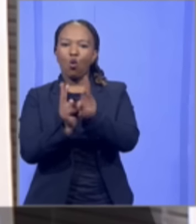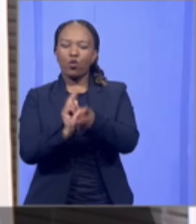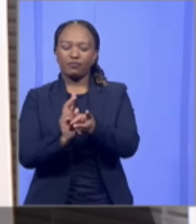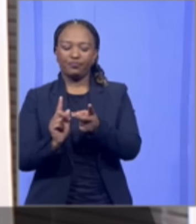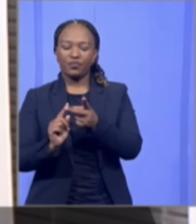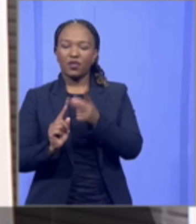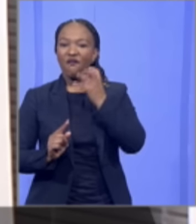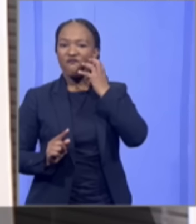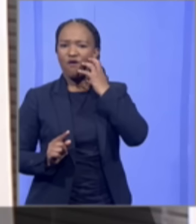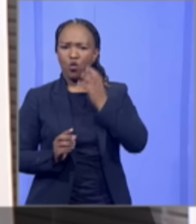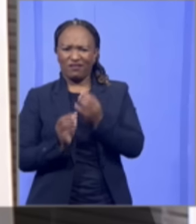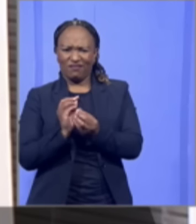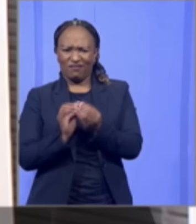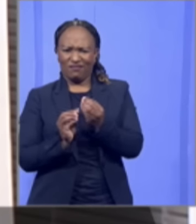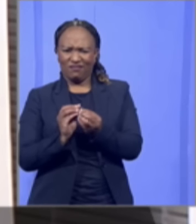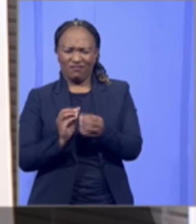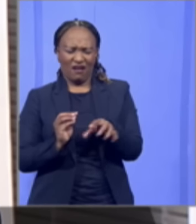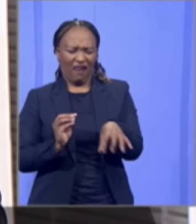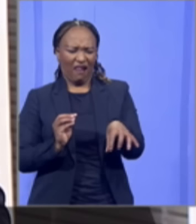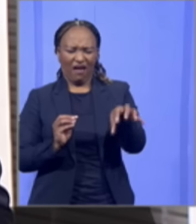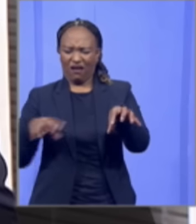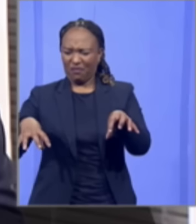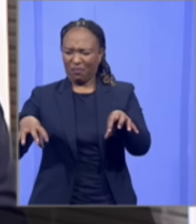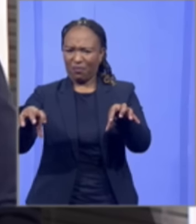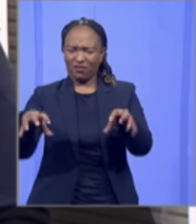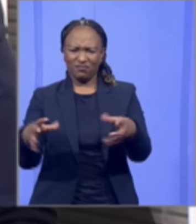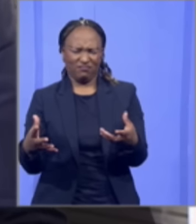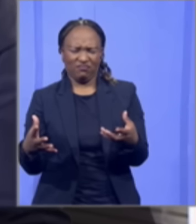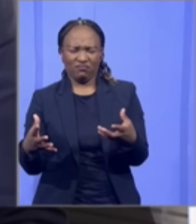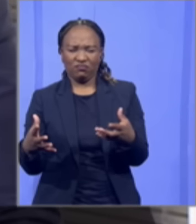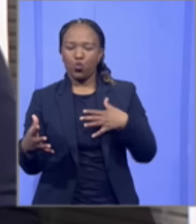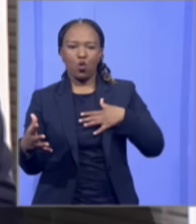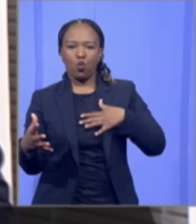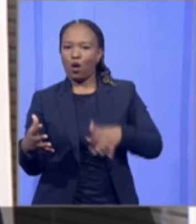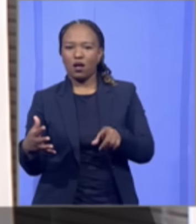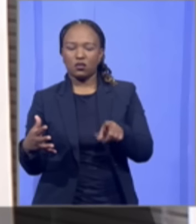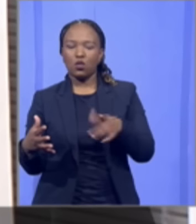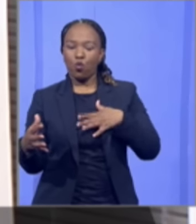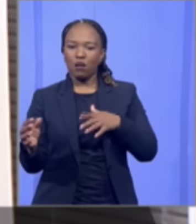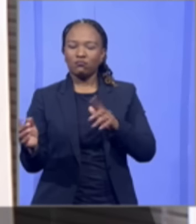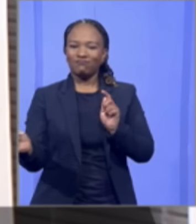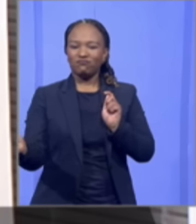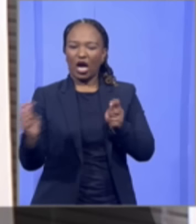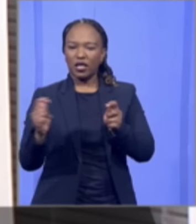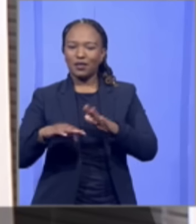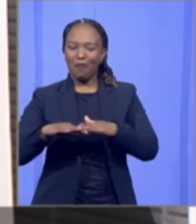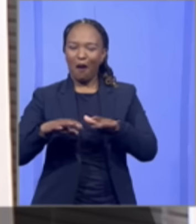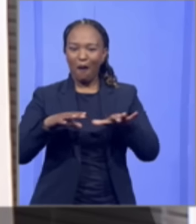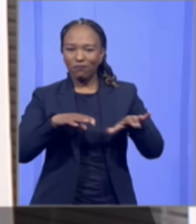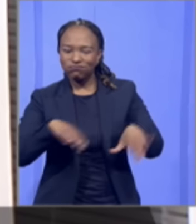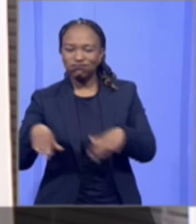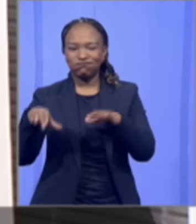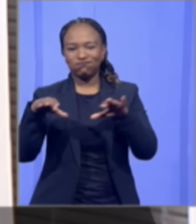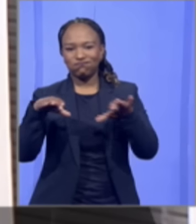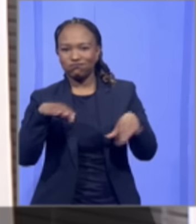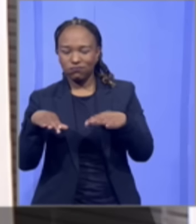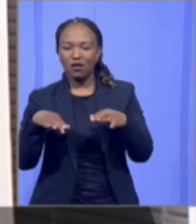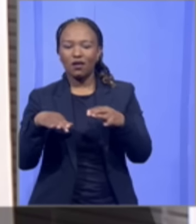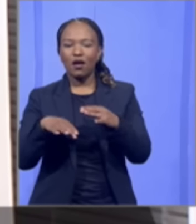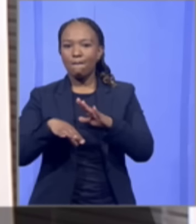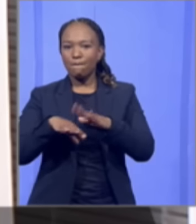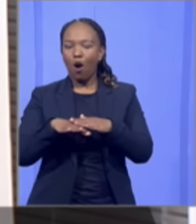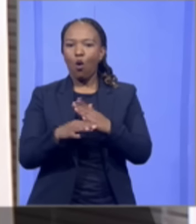these CBDs to be vibrant again and to be repositioned to be the centers of our economic activities and to